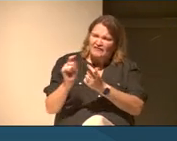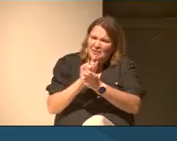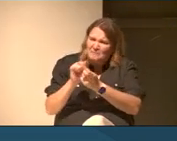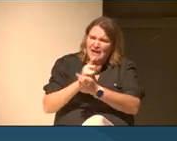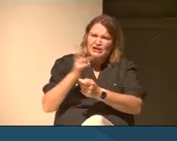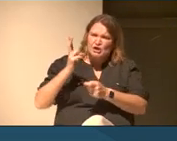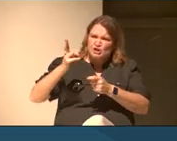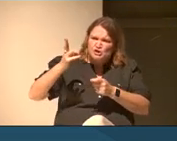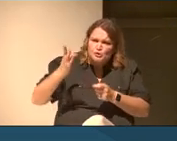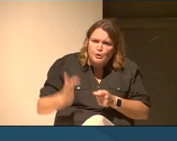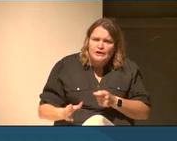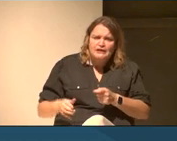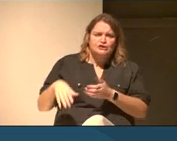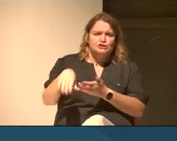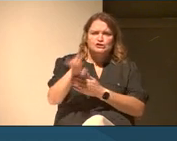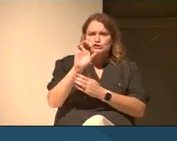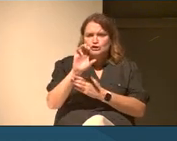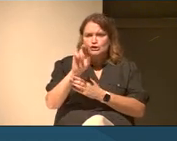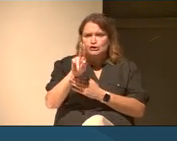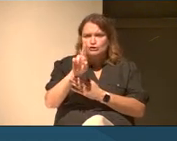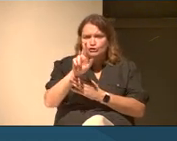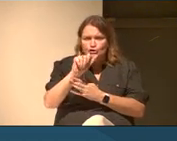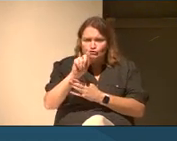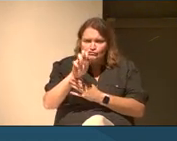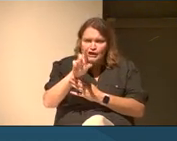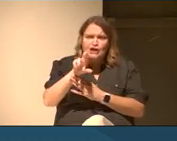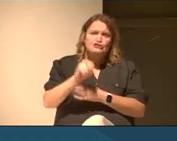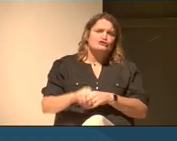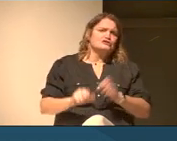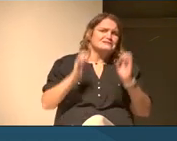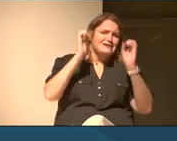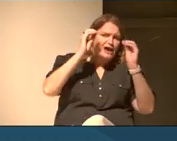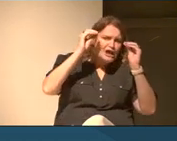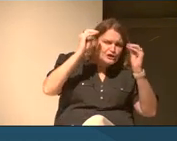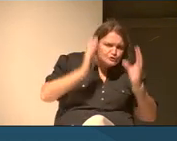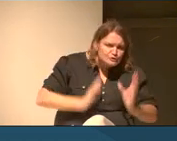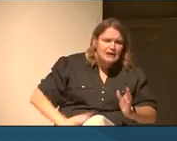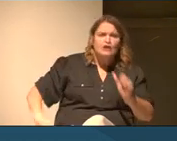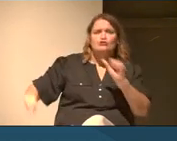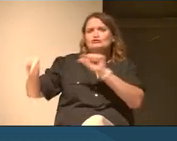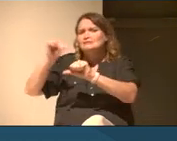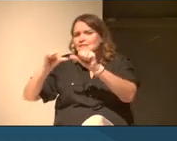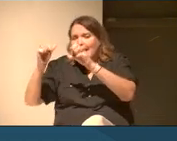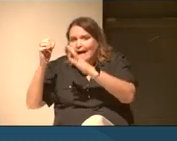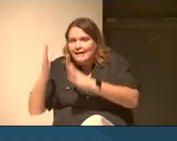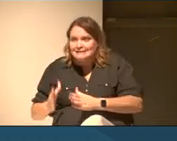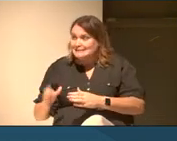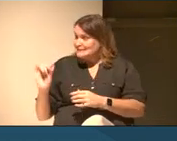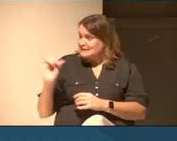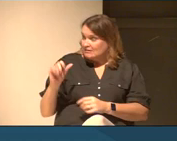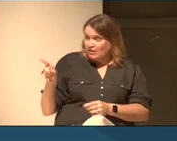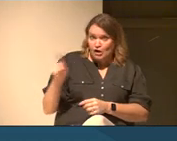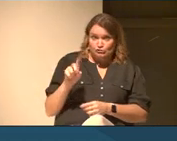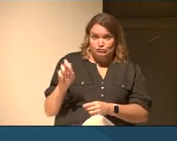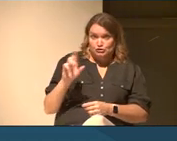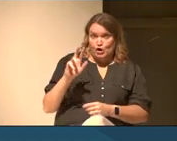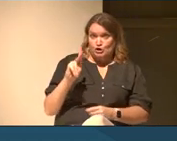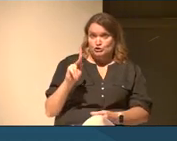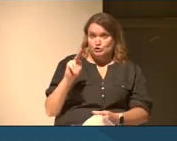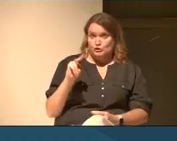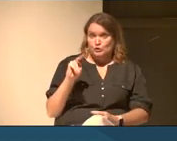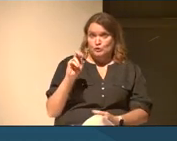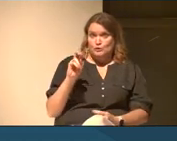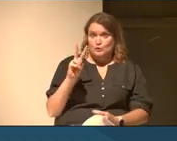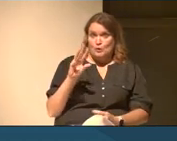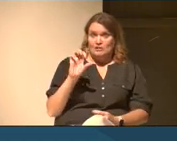curators and educators and scientists like Dr. Knowlton that are able to take all that